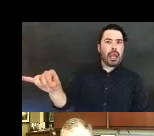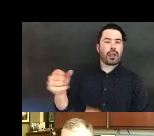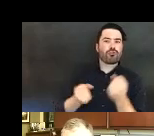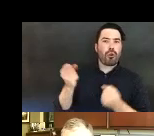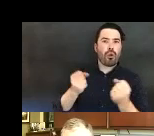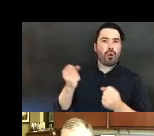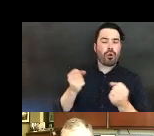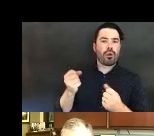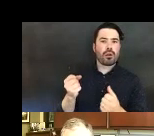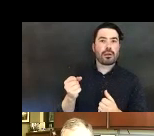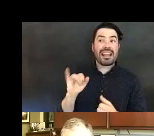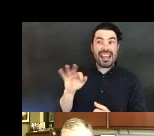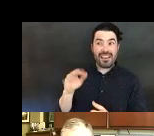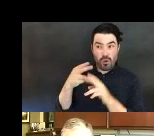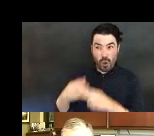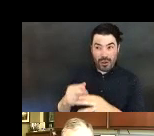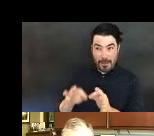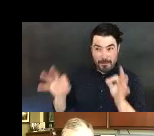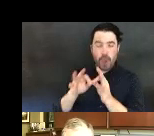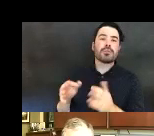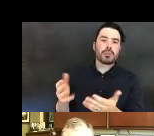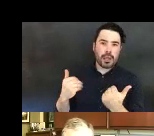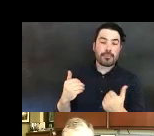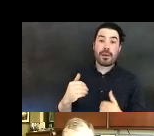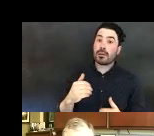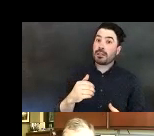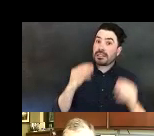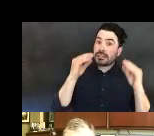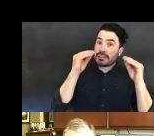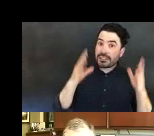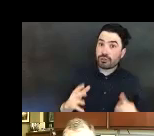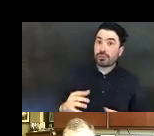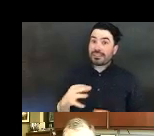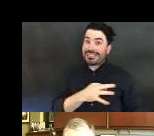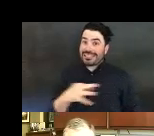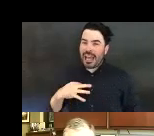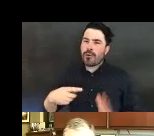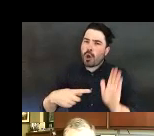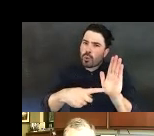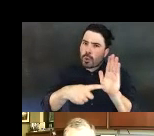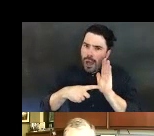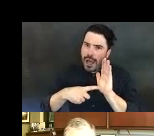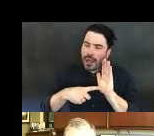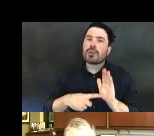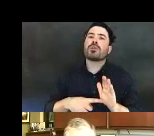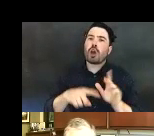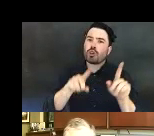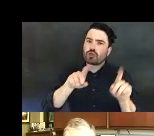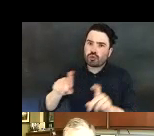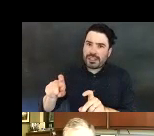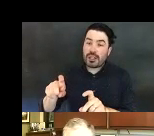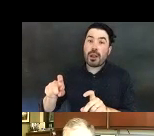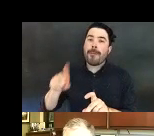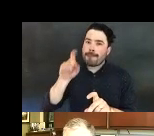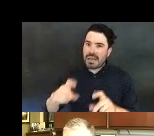also want to remind people that faculty and staff are required to complete the screening application and wear masks when they arrive in clinic. Again,